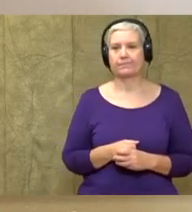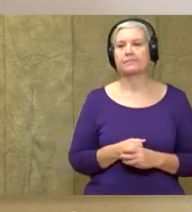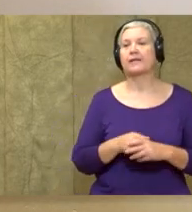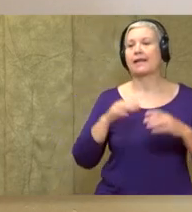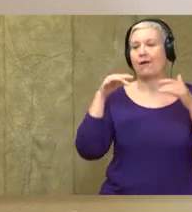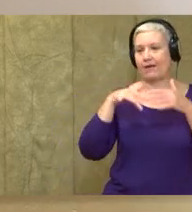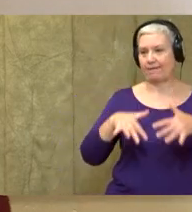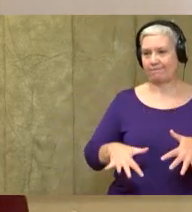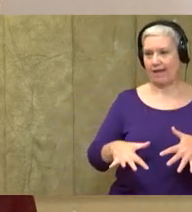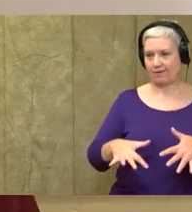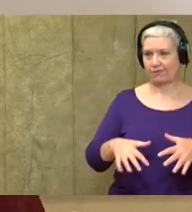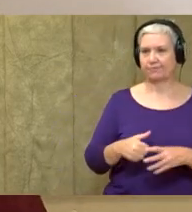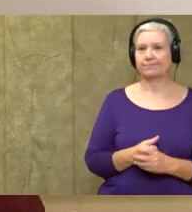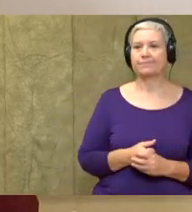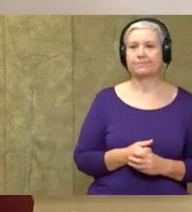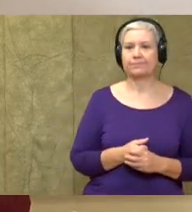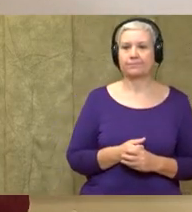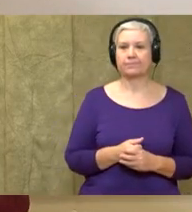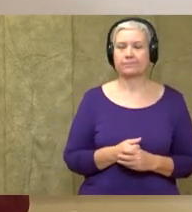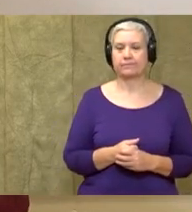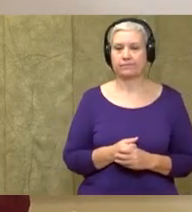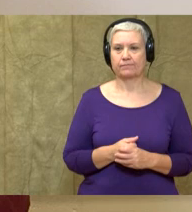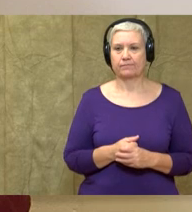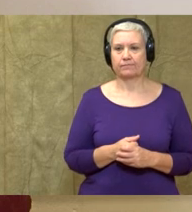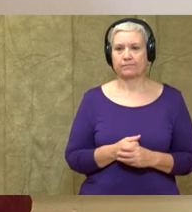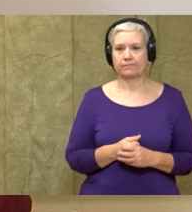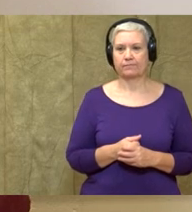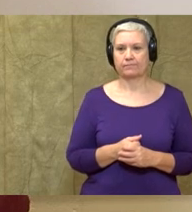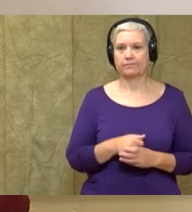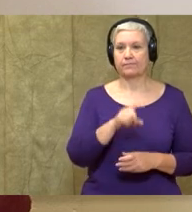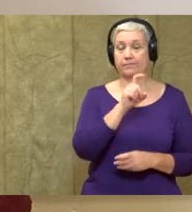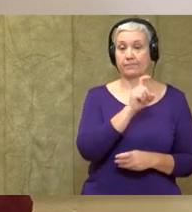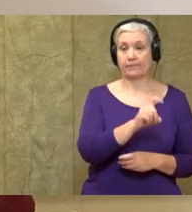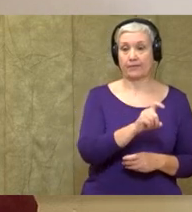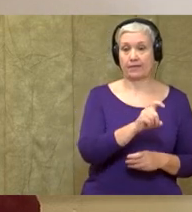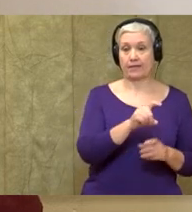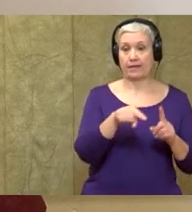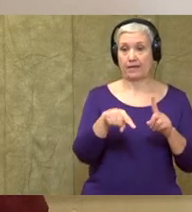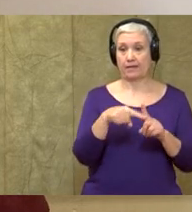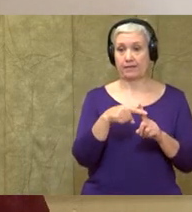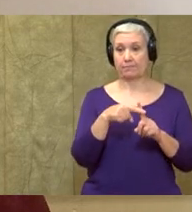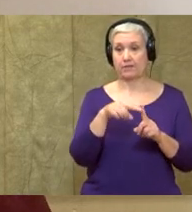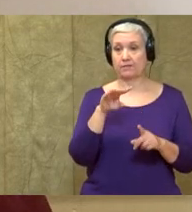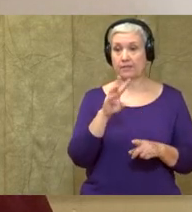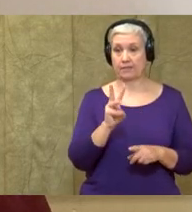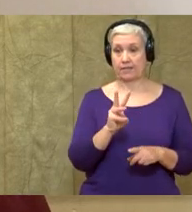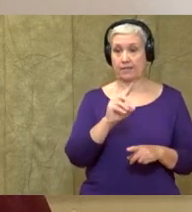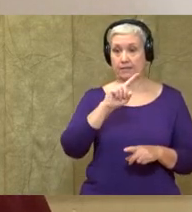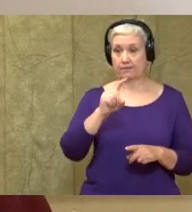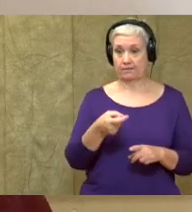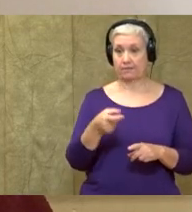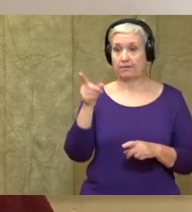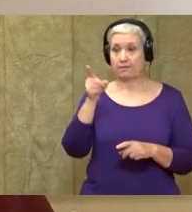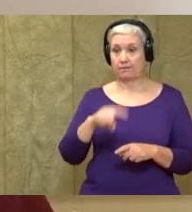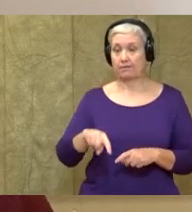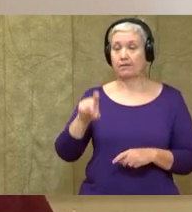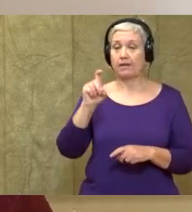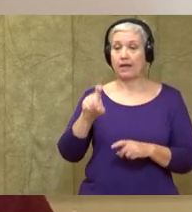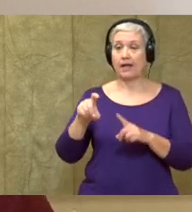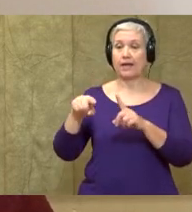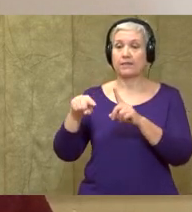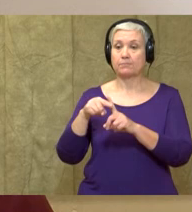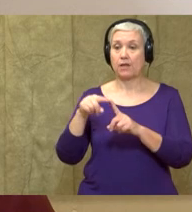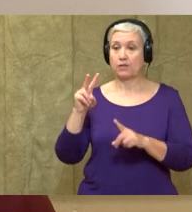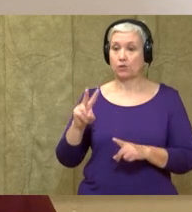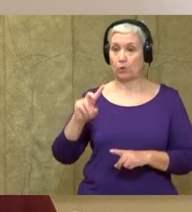factor it using that area model, and we would end up with the factors of x plus 6 times x